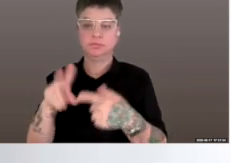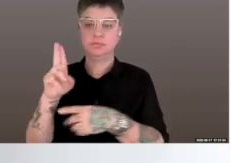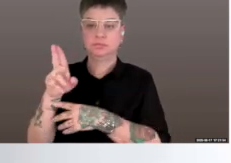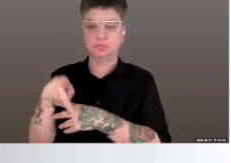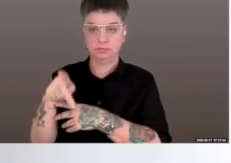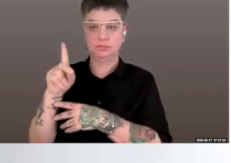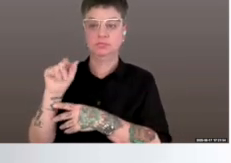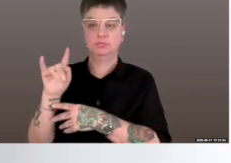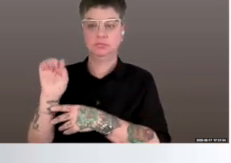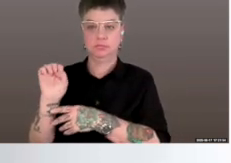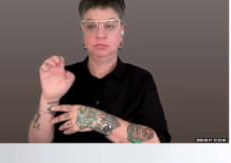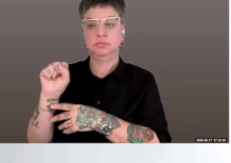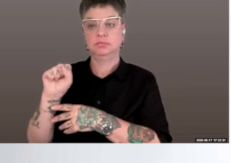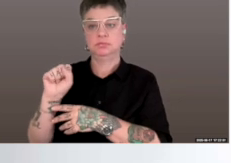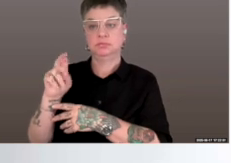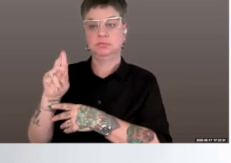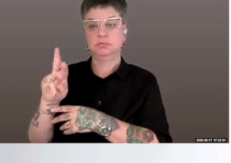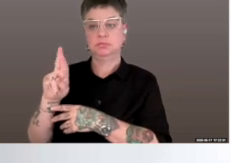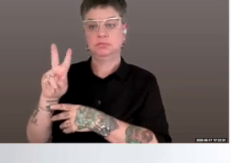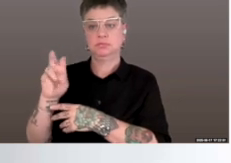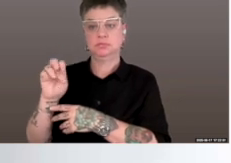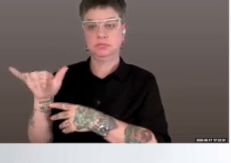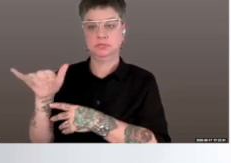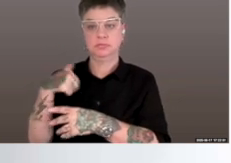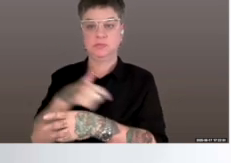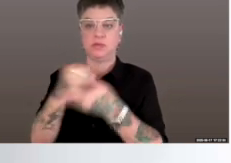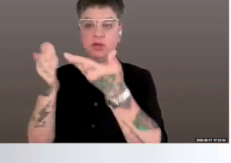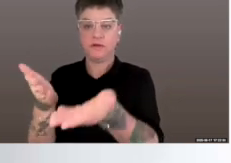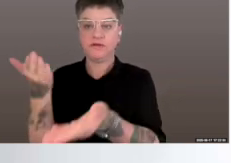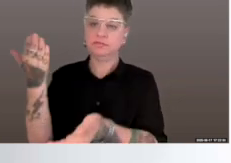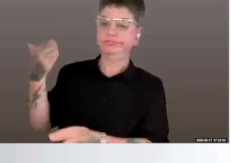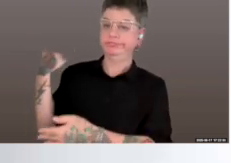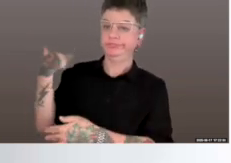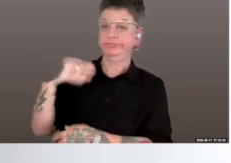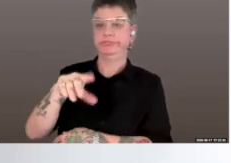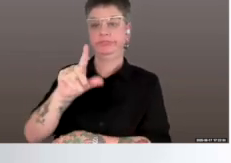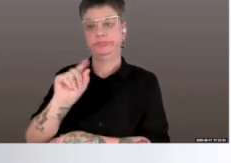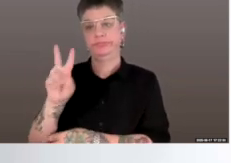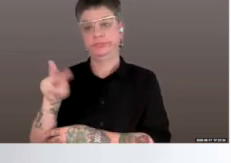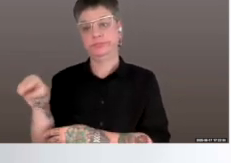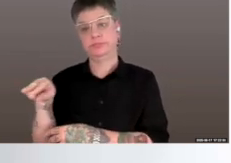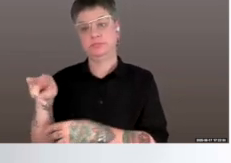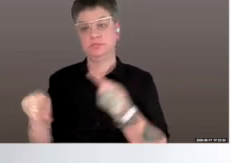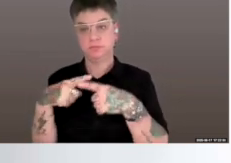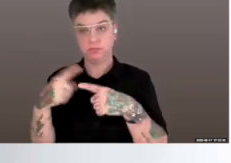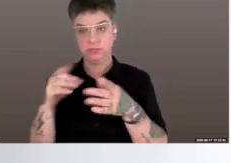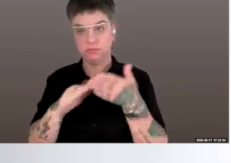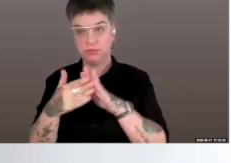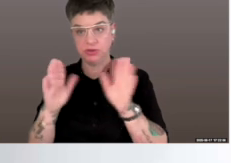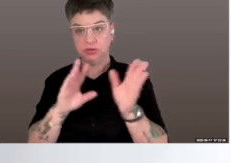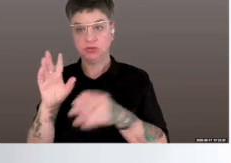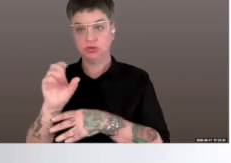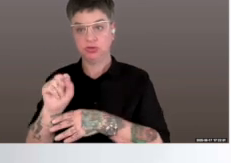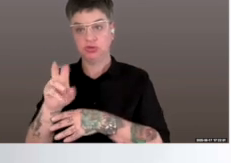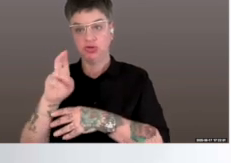accelerates zero-emission vehicle deployment to transform the state's fleet to clean vehicles, to prioritize funding projects within